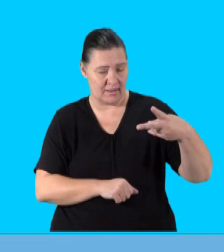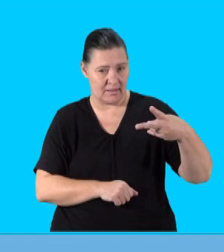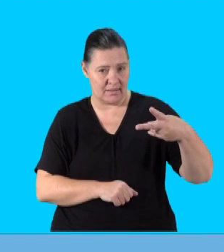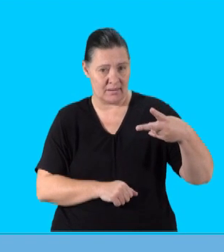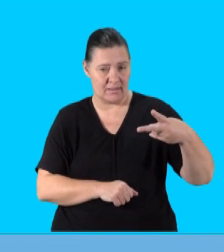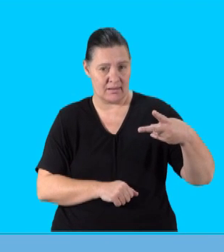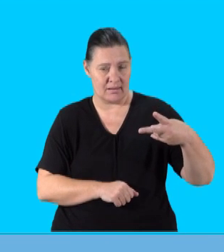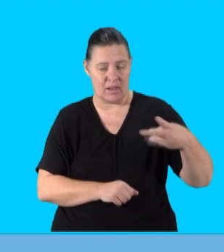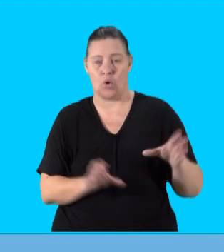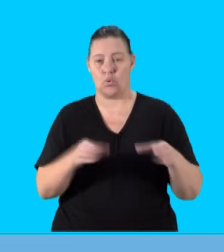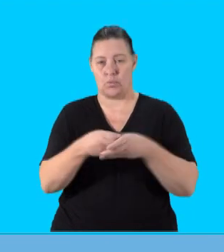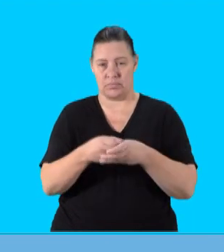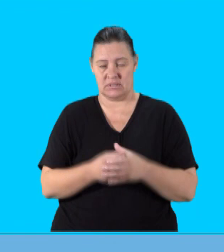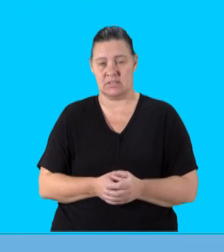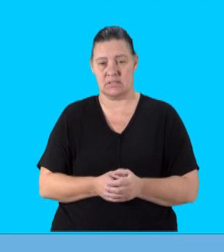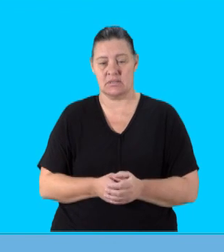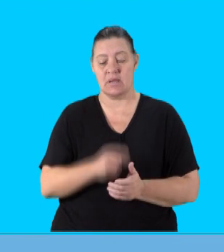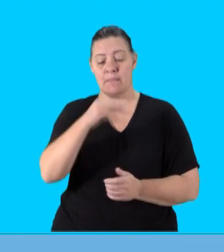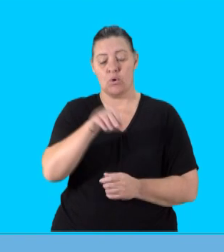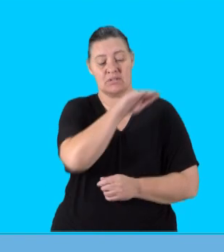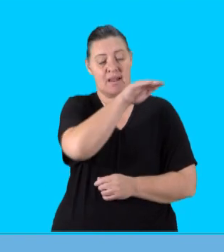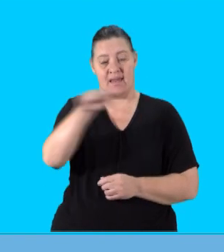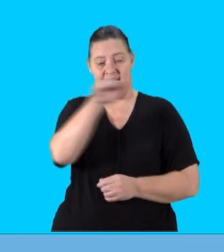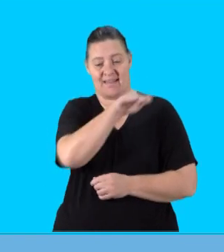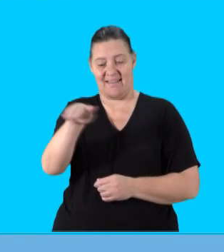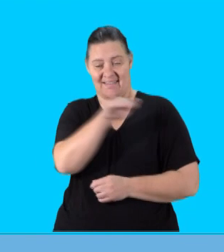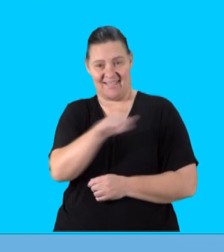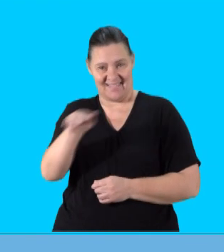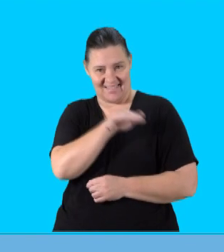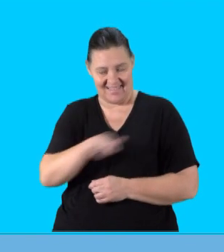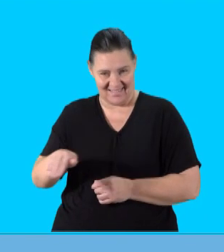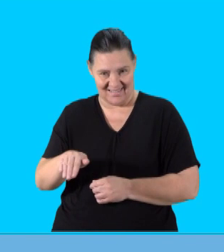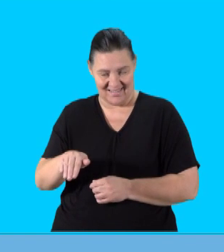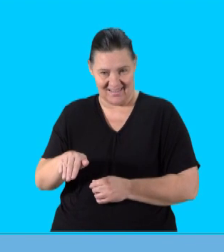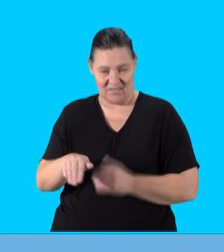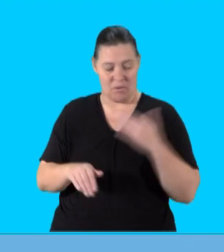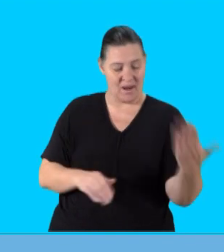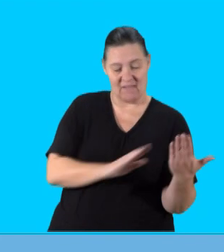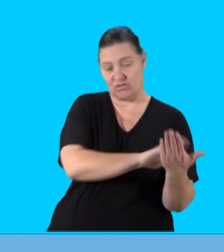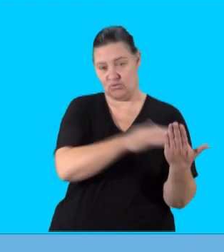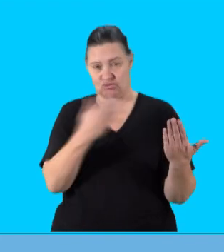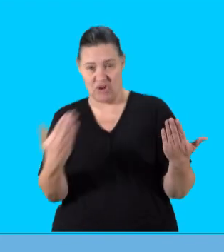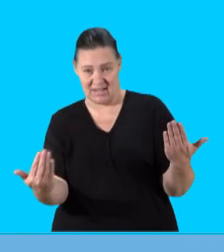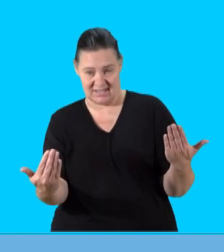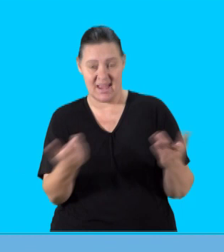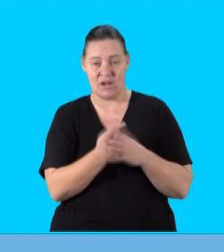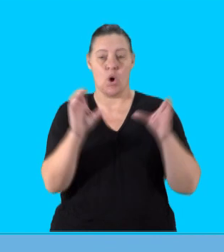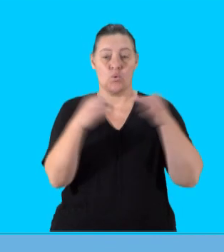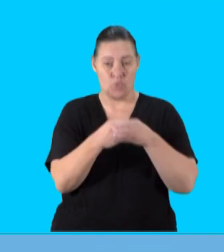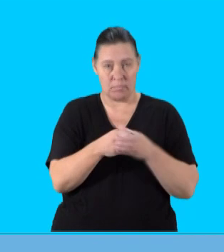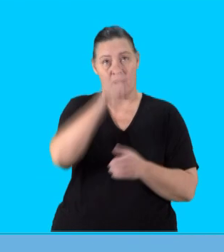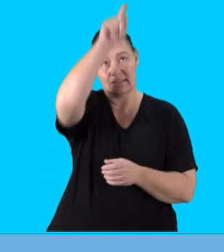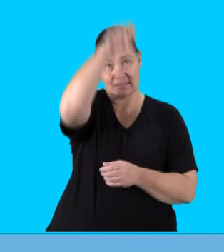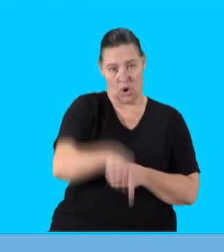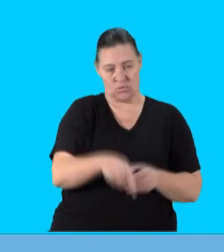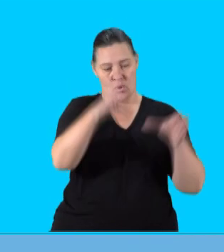also groups. Remember that periods, they are going across from left to right, and then groups